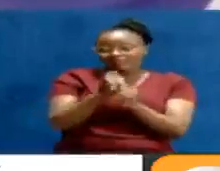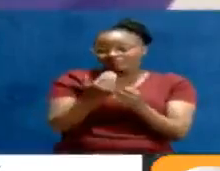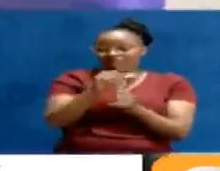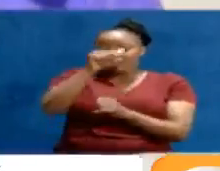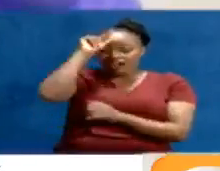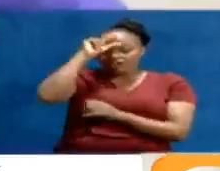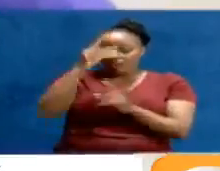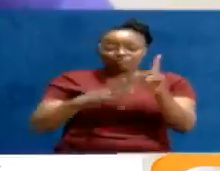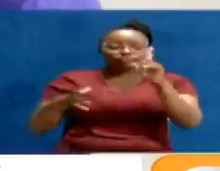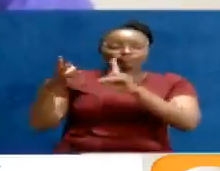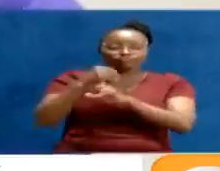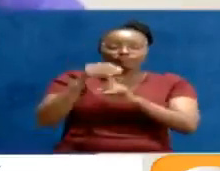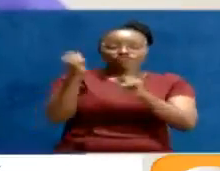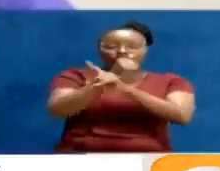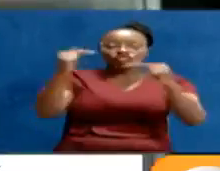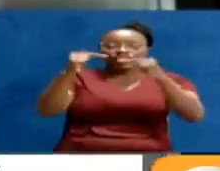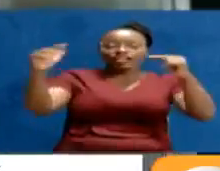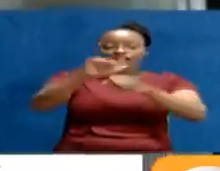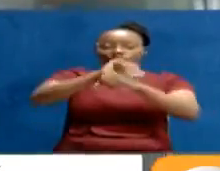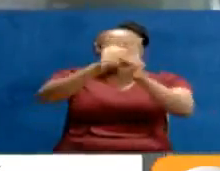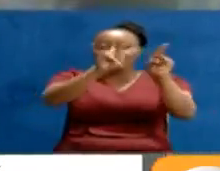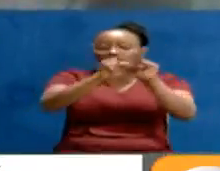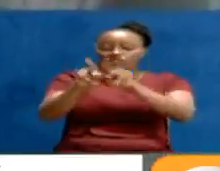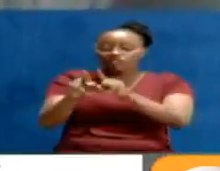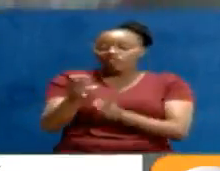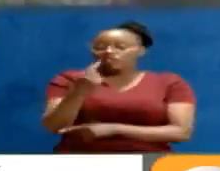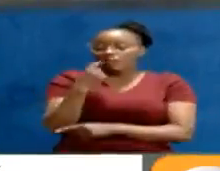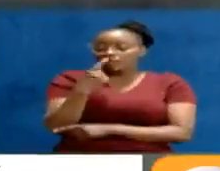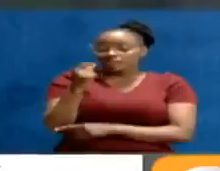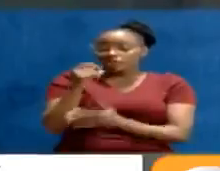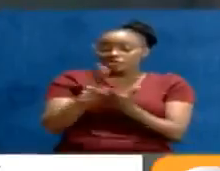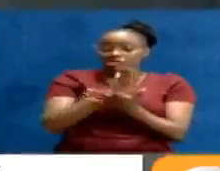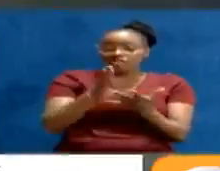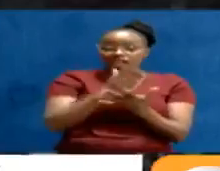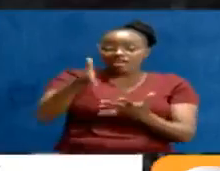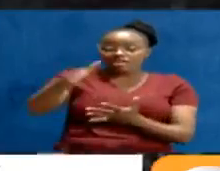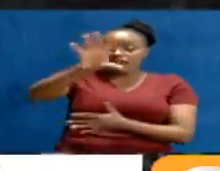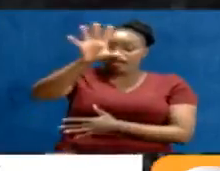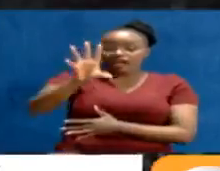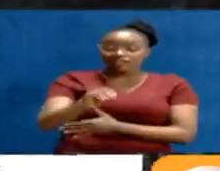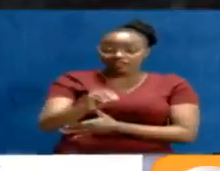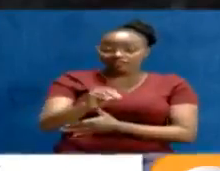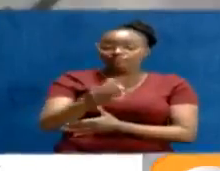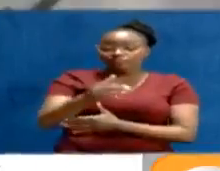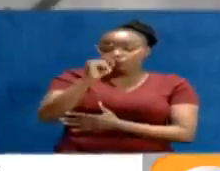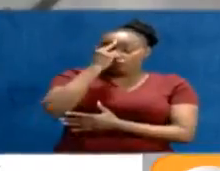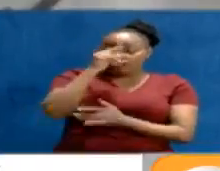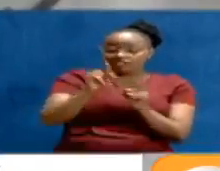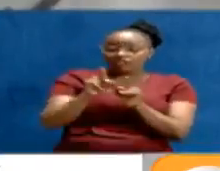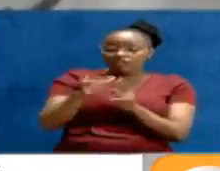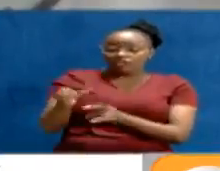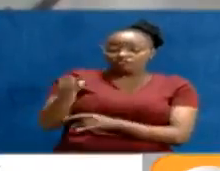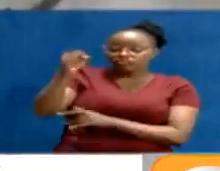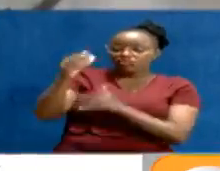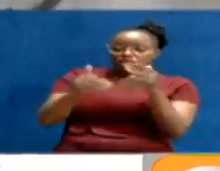other governments in the fight against COVID-19, as well as the pharmaceutical sector, especially in Africa. With India temporarily holding